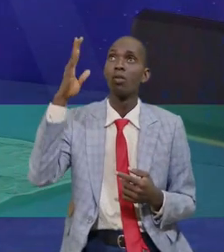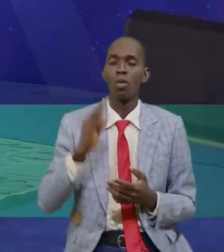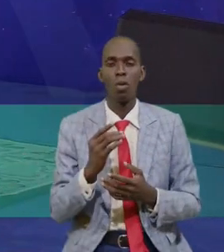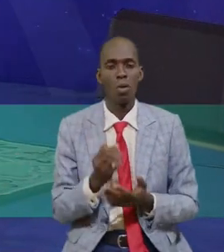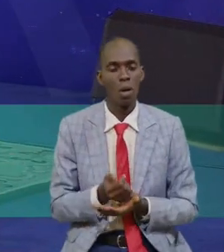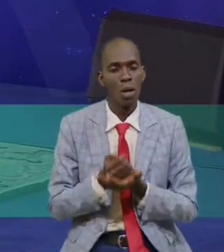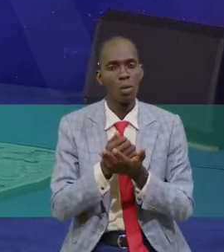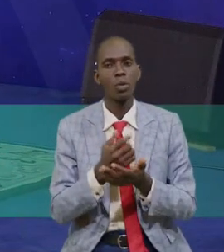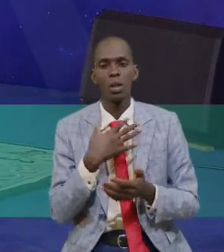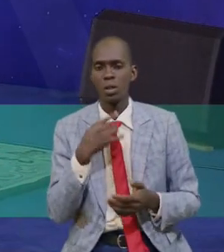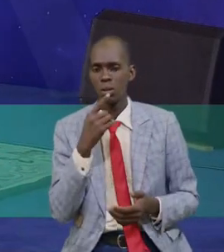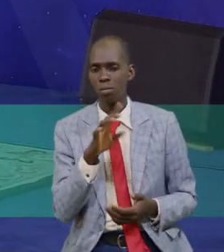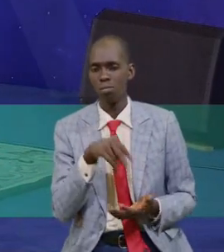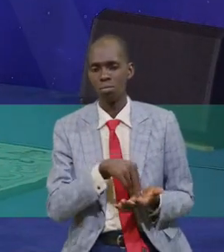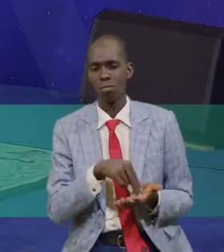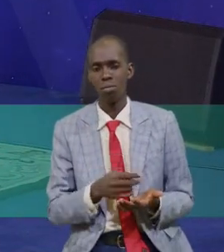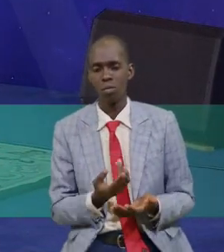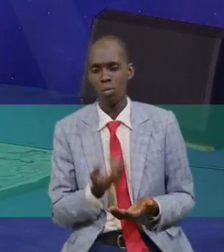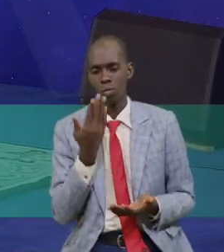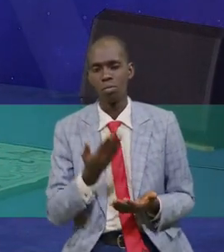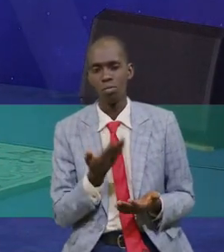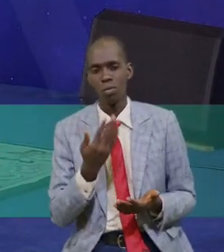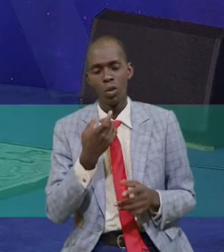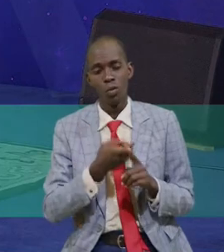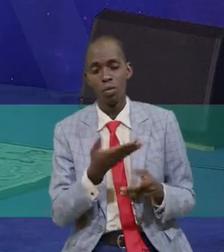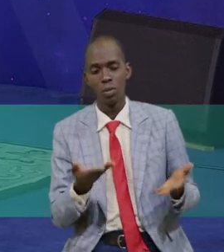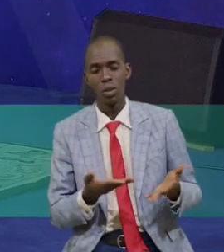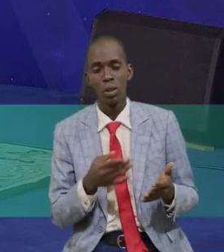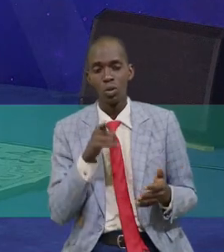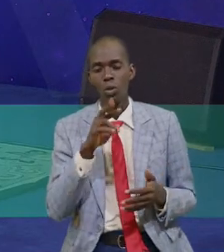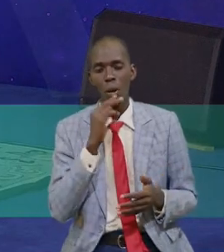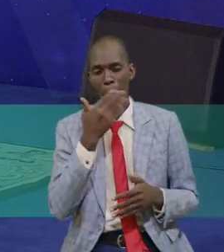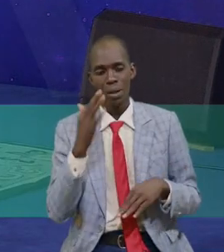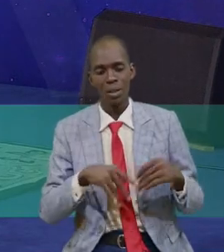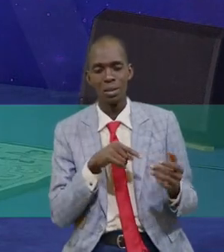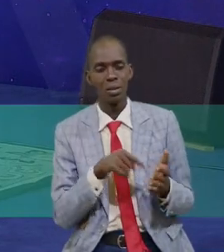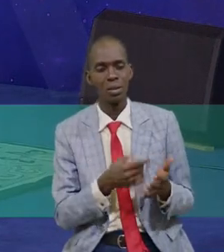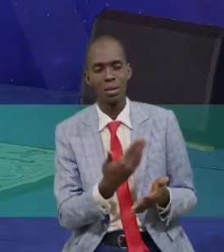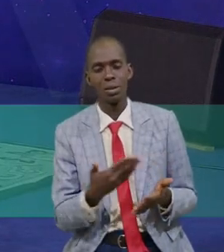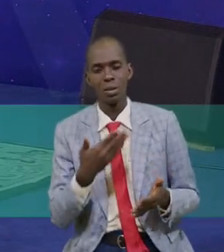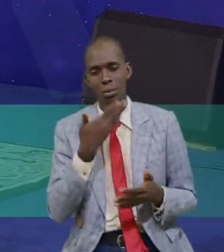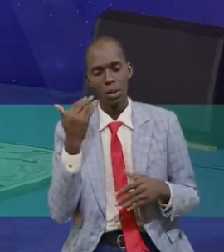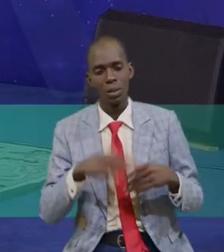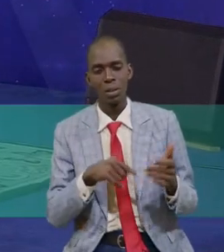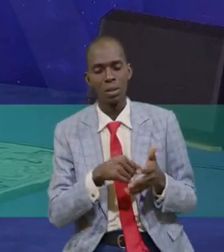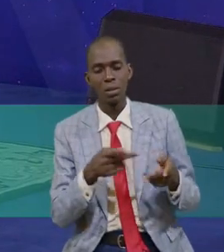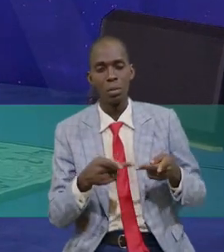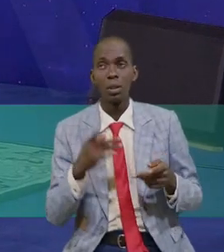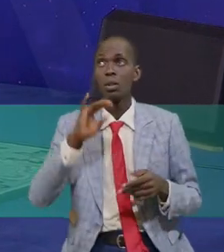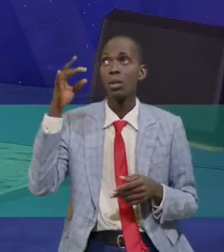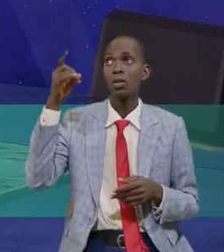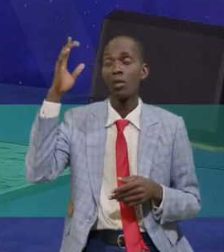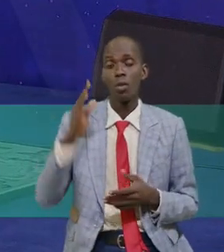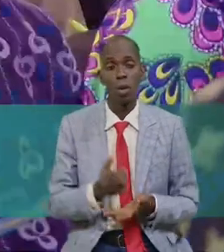says, get up, this is not your place, you are better than this, you are higher than this. And the grace comes, you'll depart